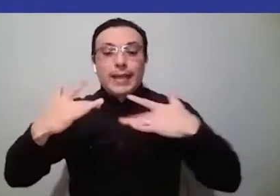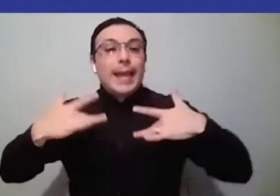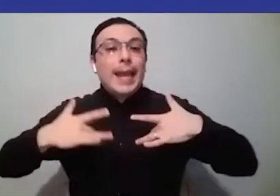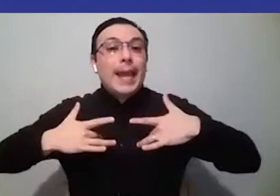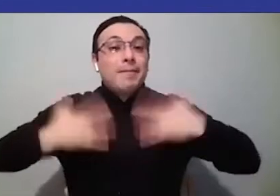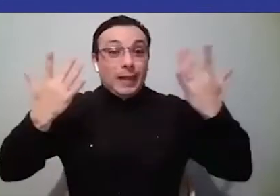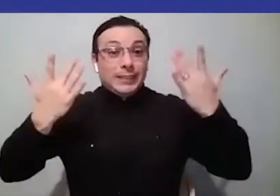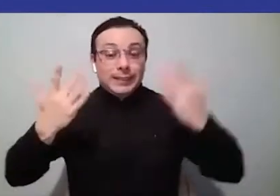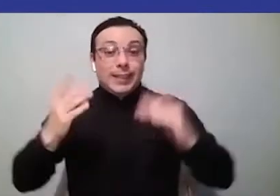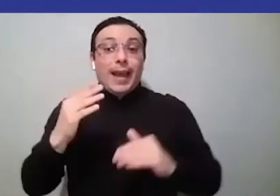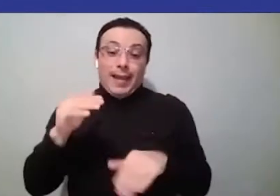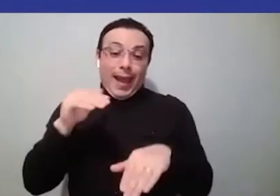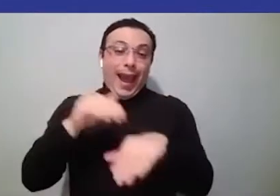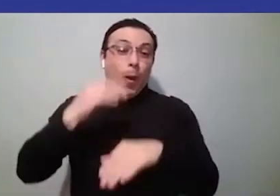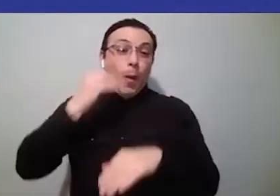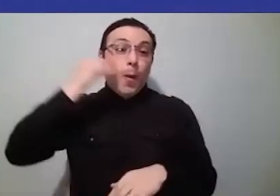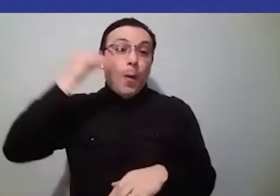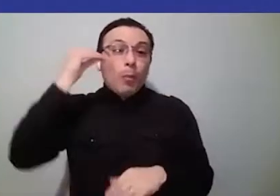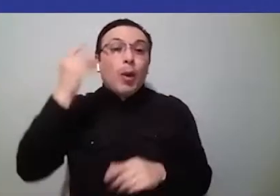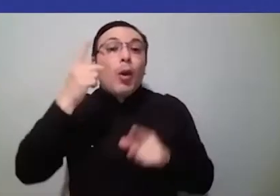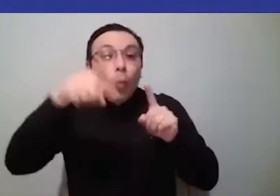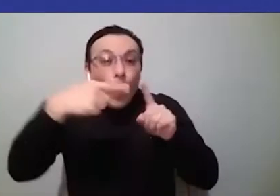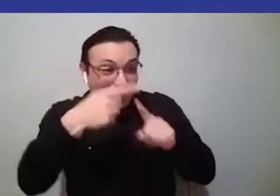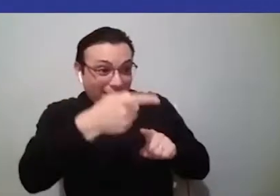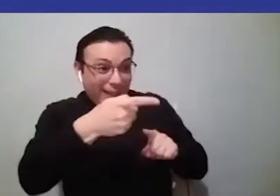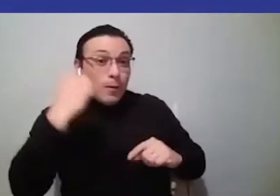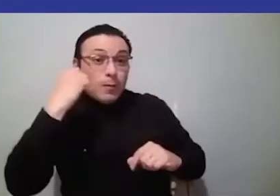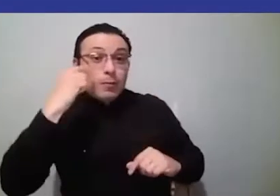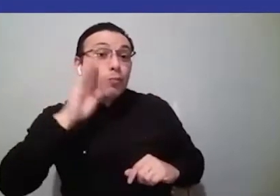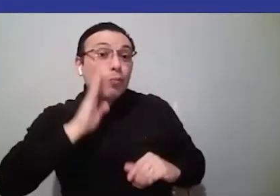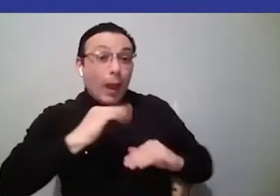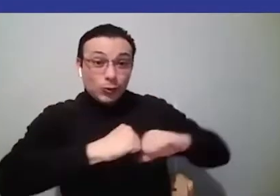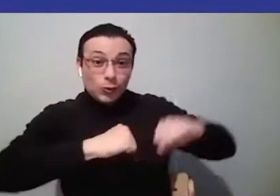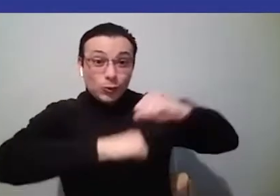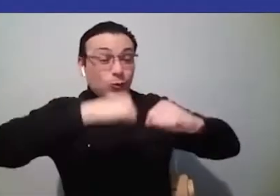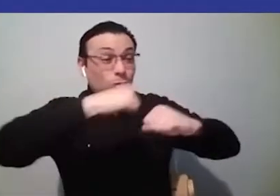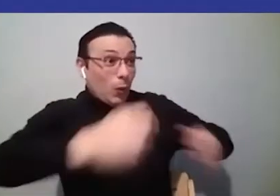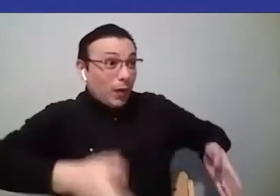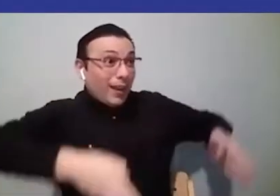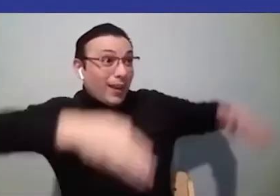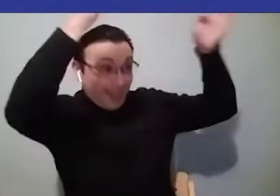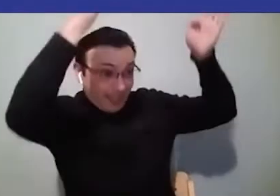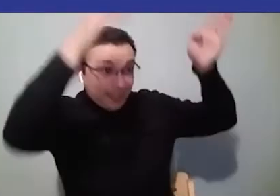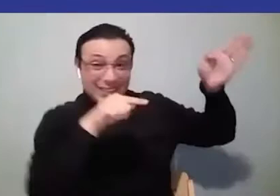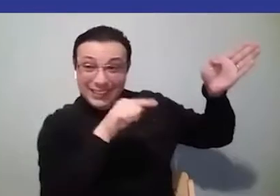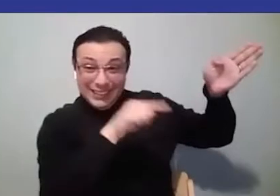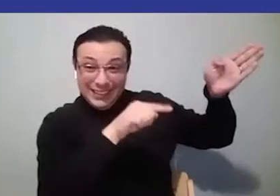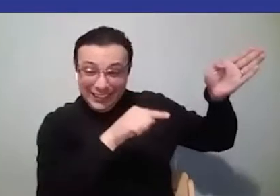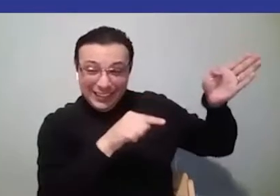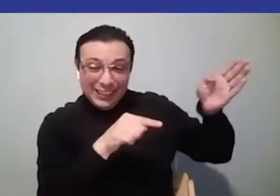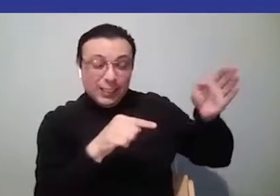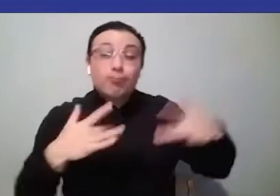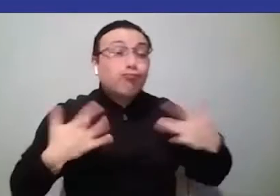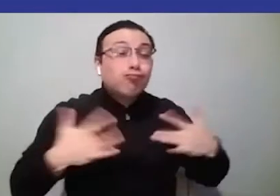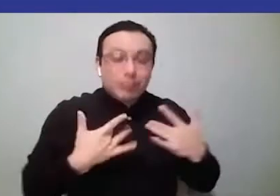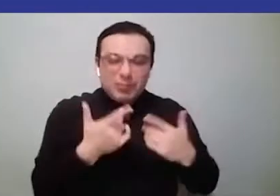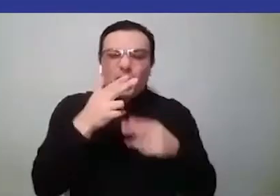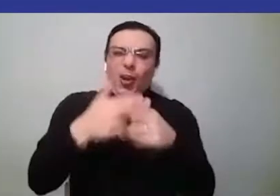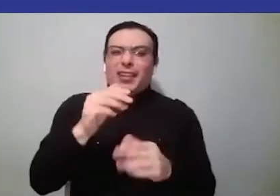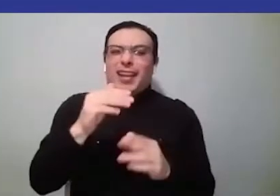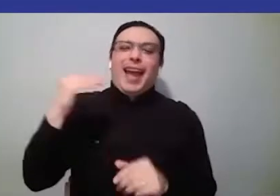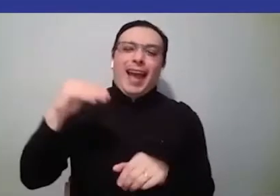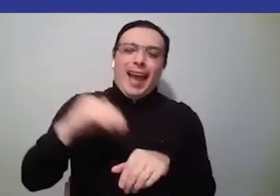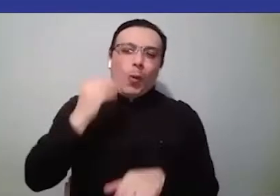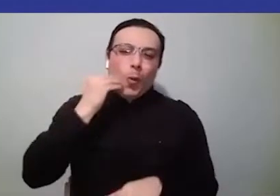Her Story Archives at home. And it was a recording of Paula Gunn Allen. Paula was a